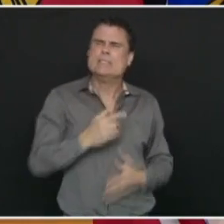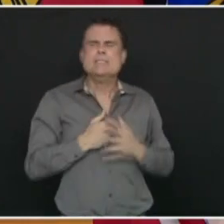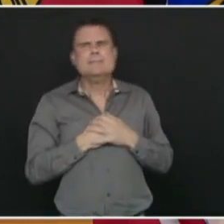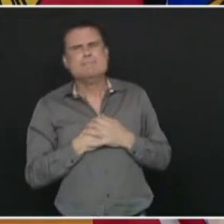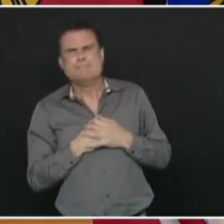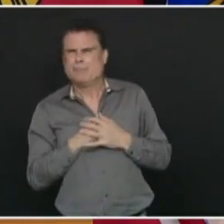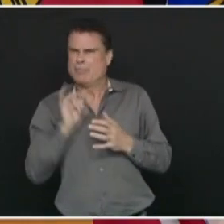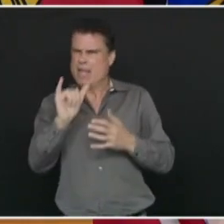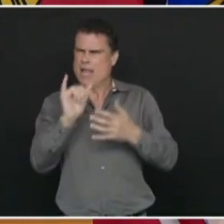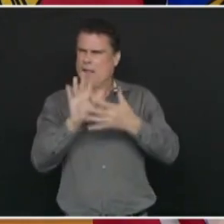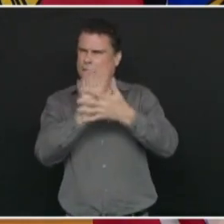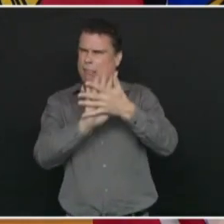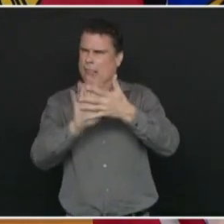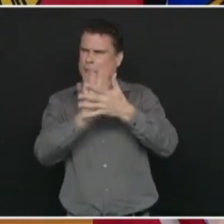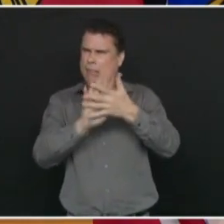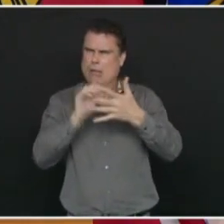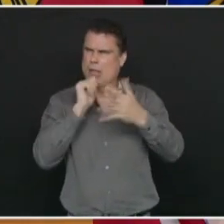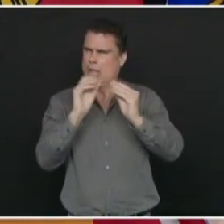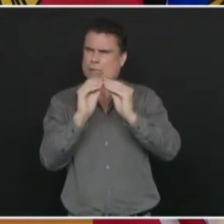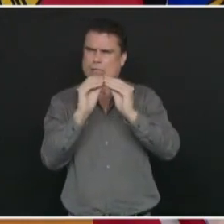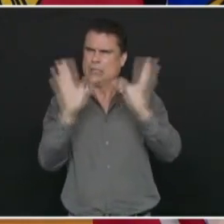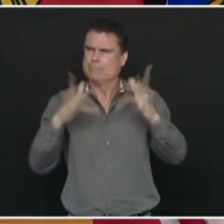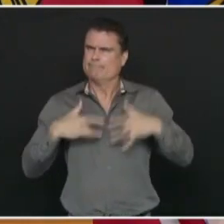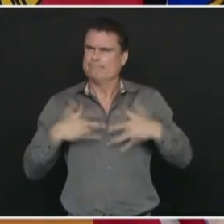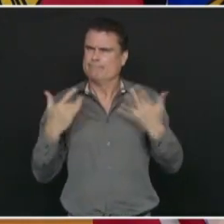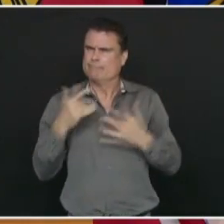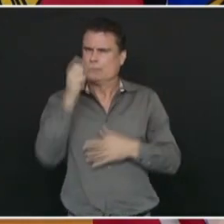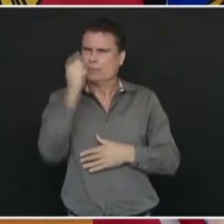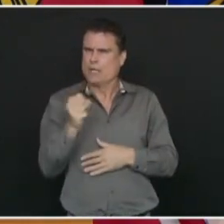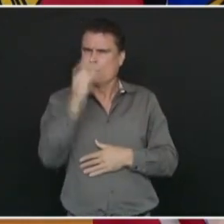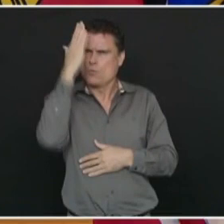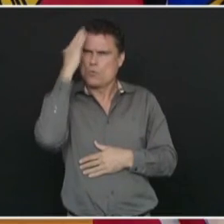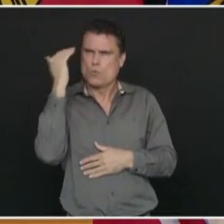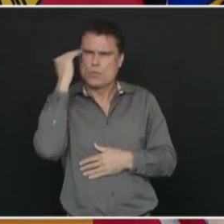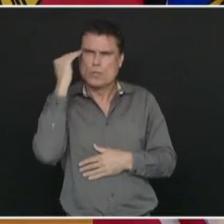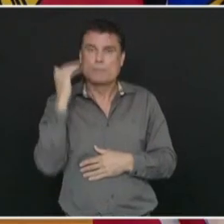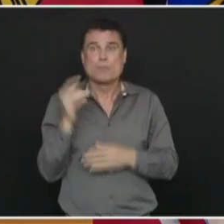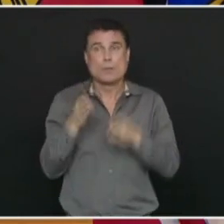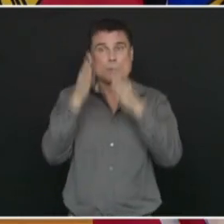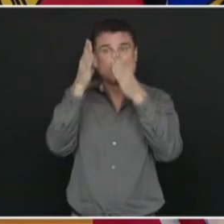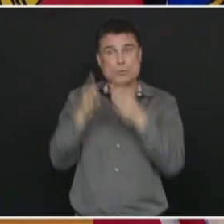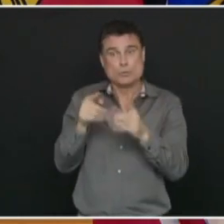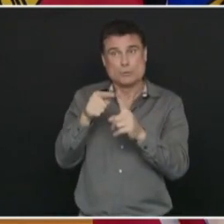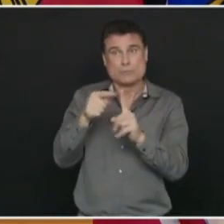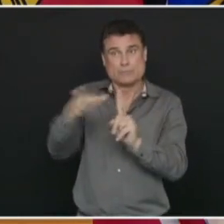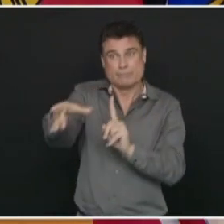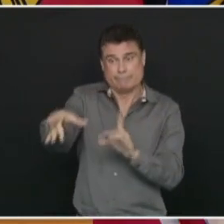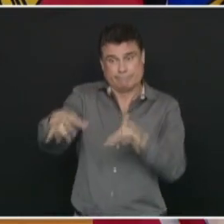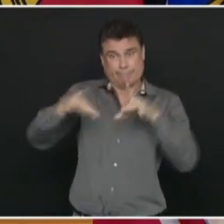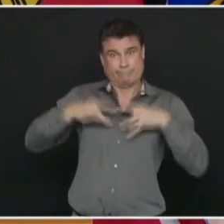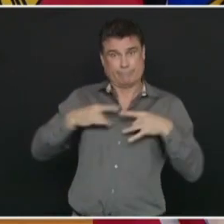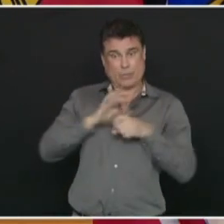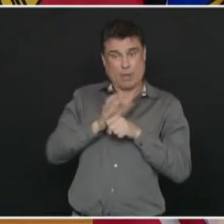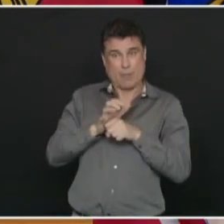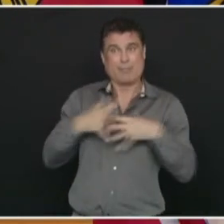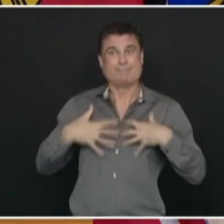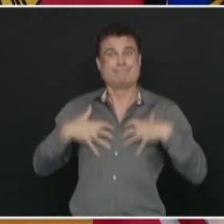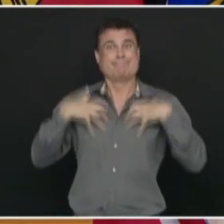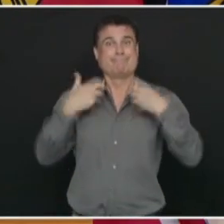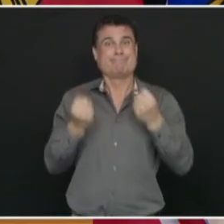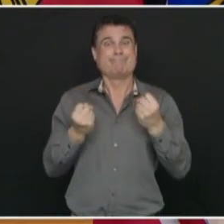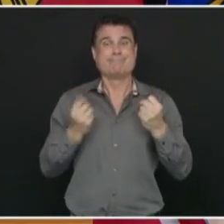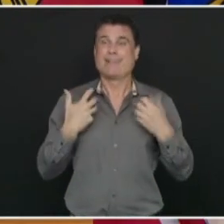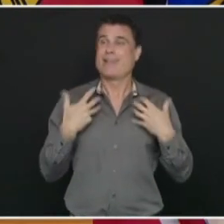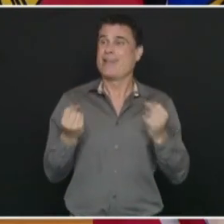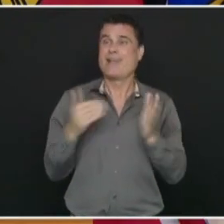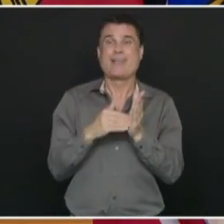still say, if you don't have a reason to go, then don't go. Stay home, stay close to home. And we know most people are doing that.